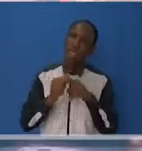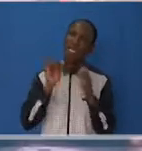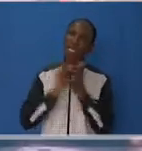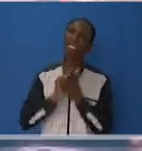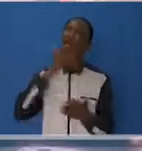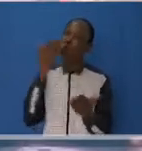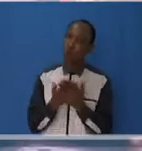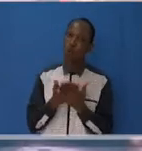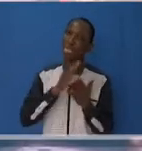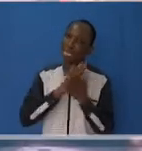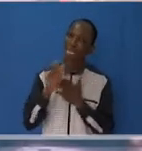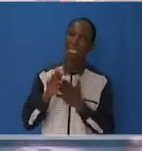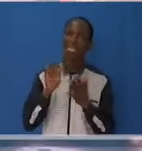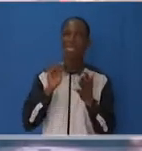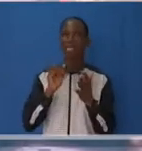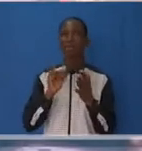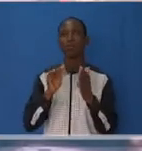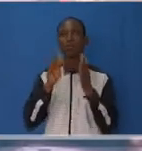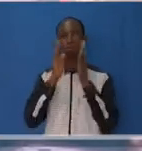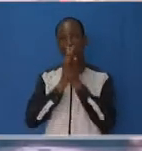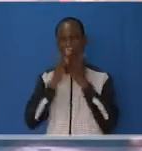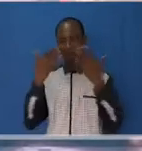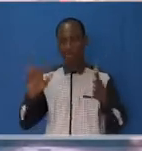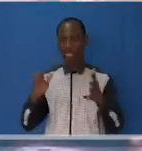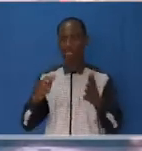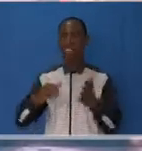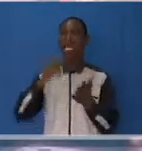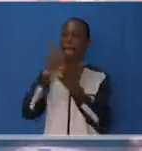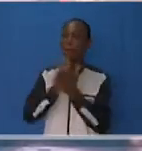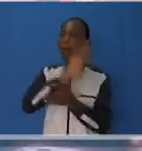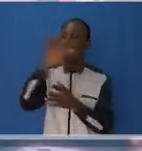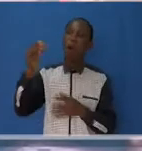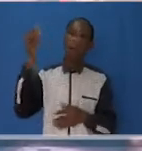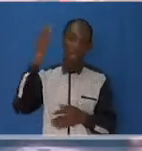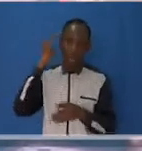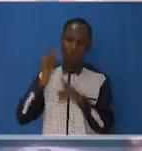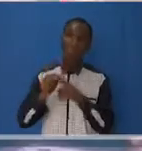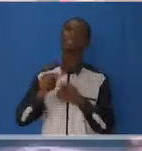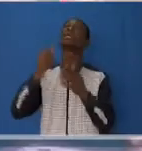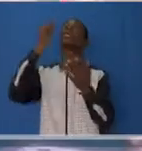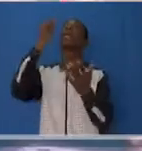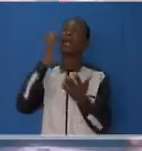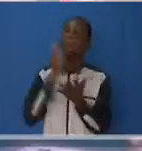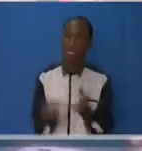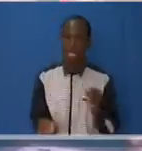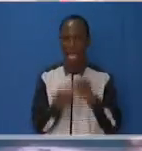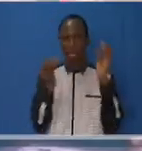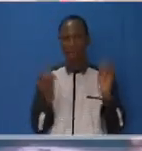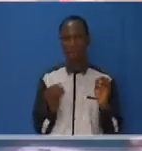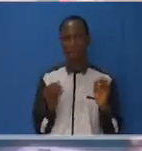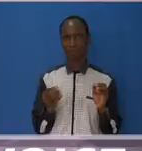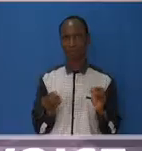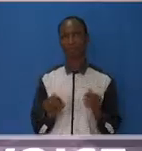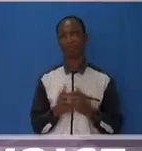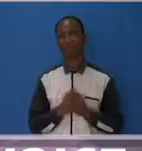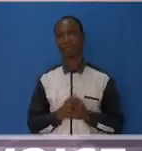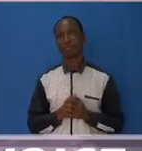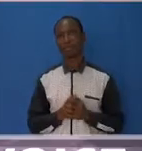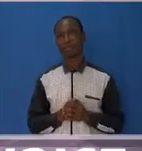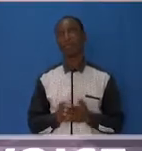ate ase na ye wie na ye ka amena won so so agi su bi ye dan yankopon ase se